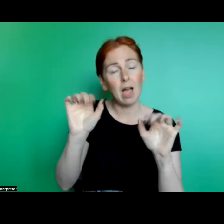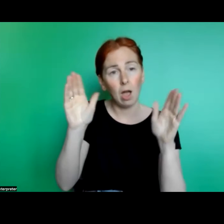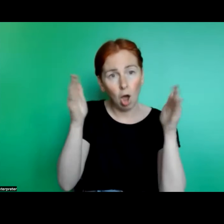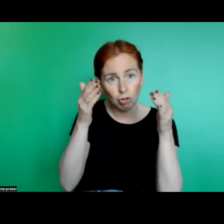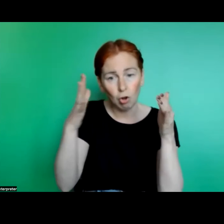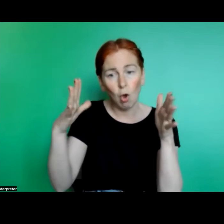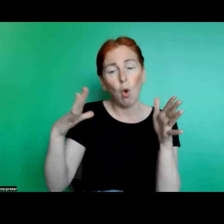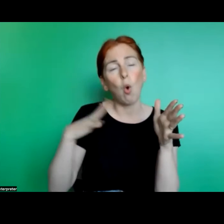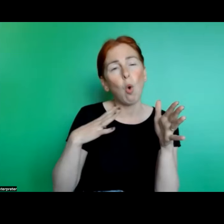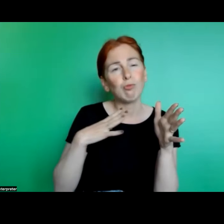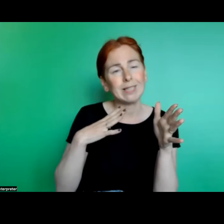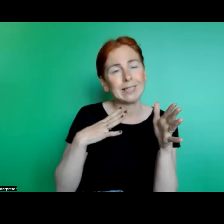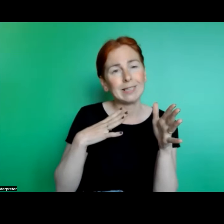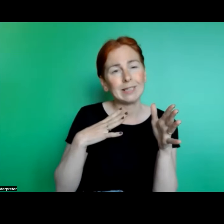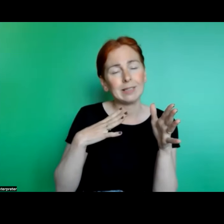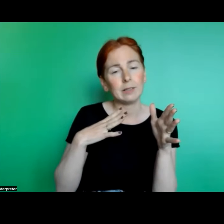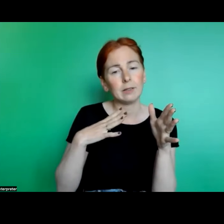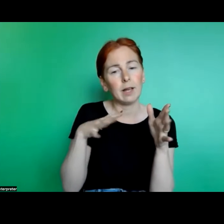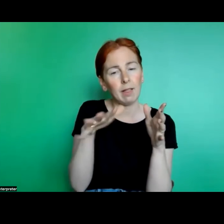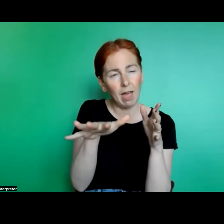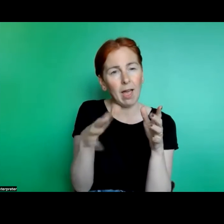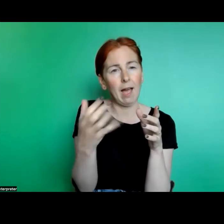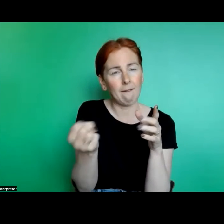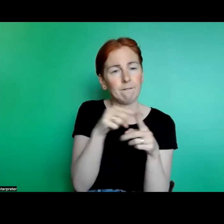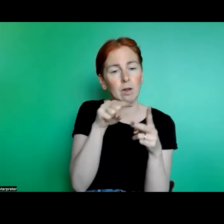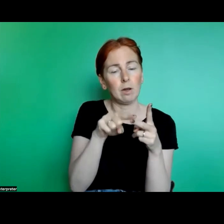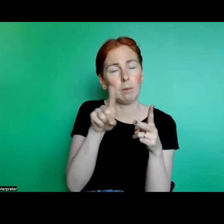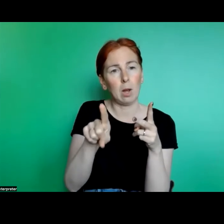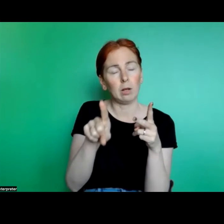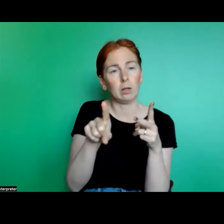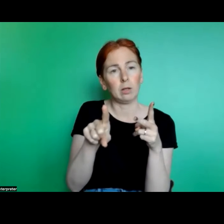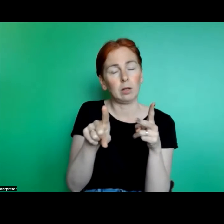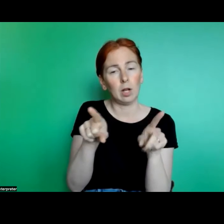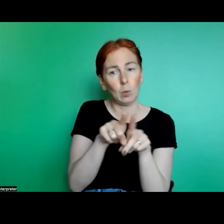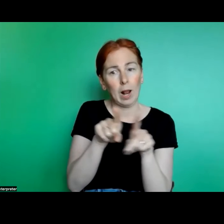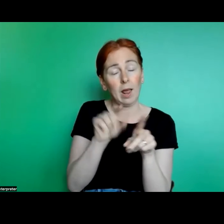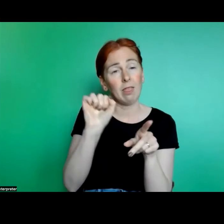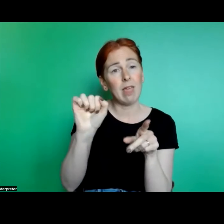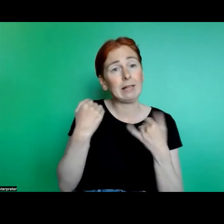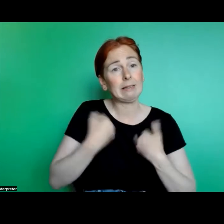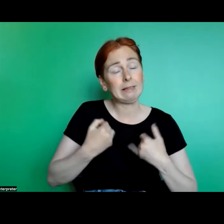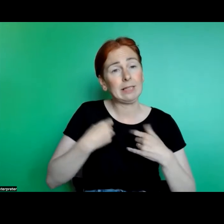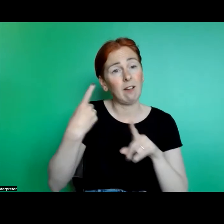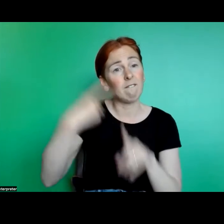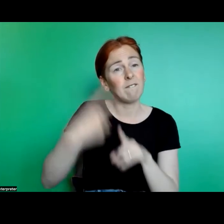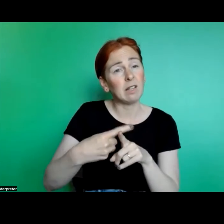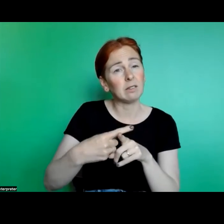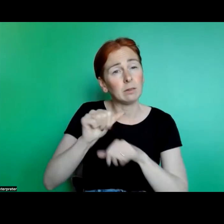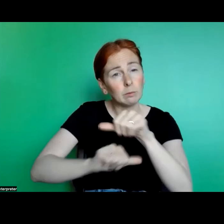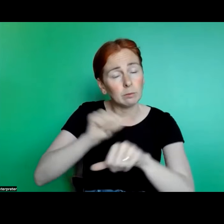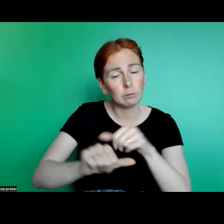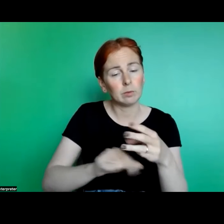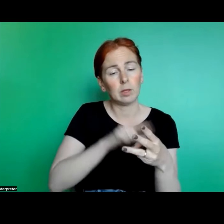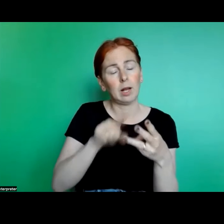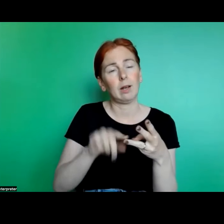rapid. And it may mean choosing patients with slightly more severe disease, for example. And this also leads into the